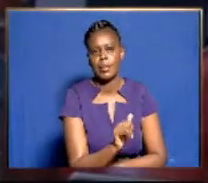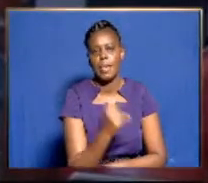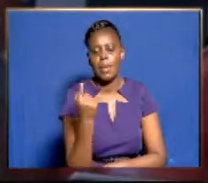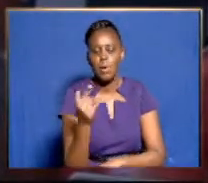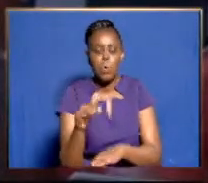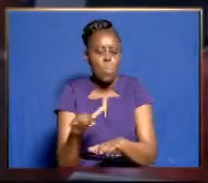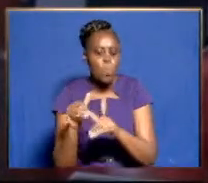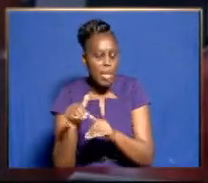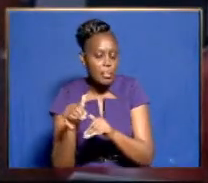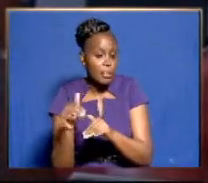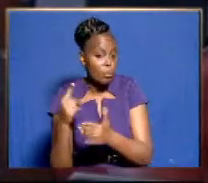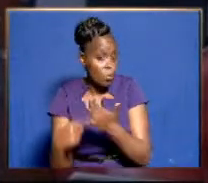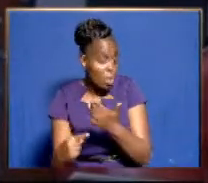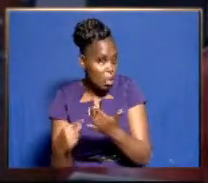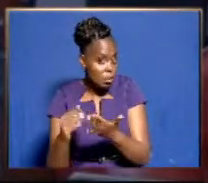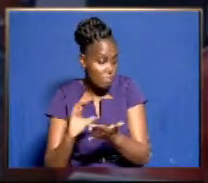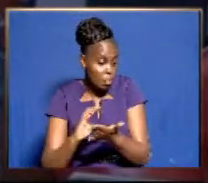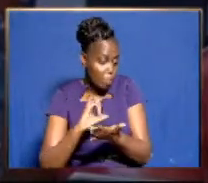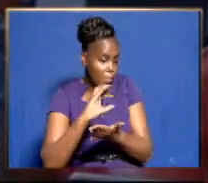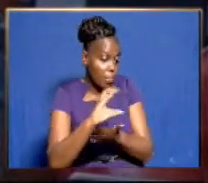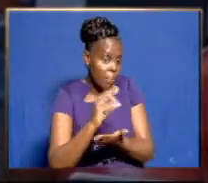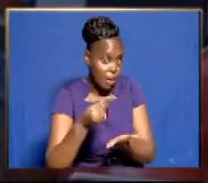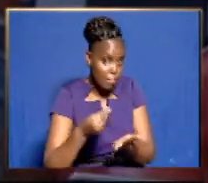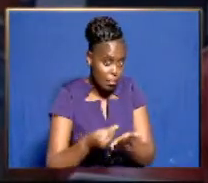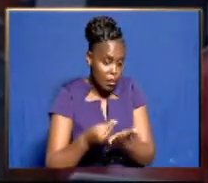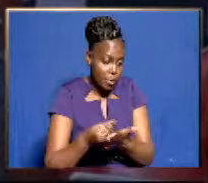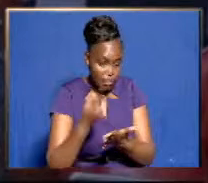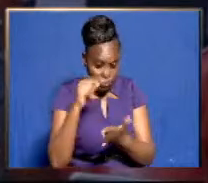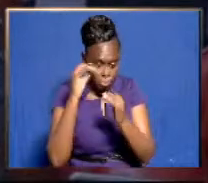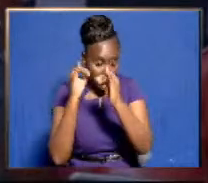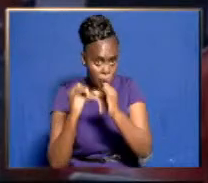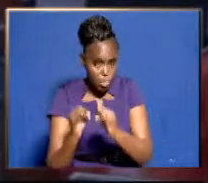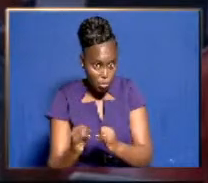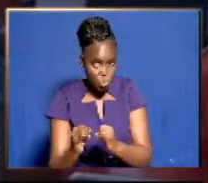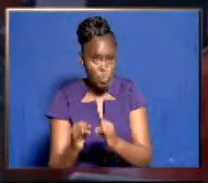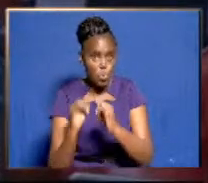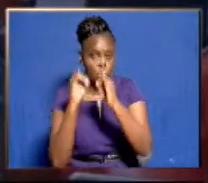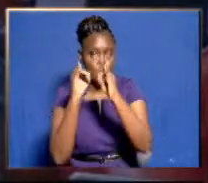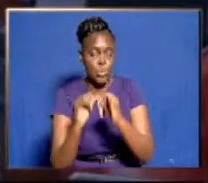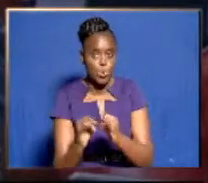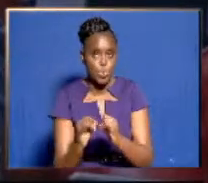awaiting funding for their newly